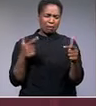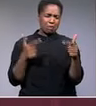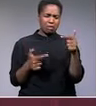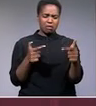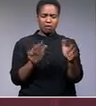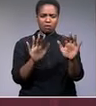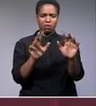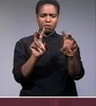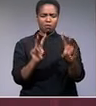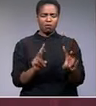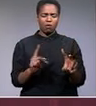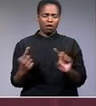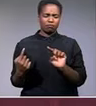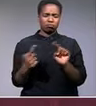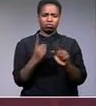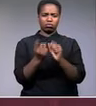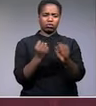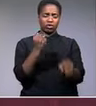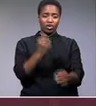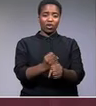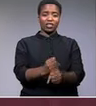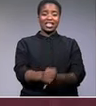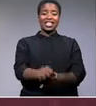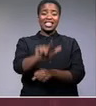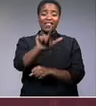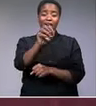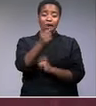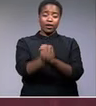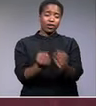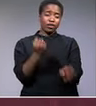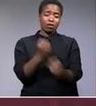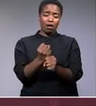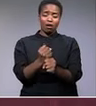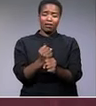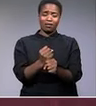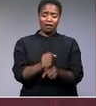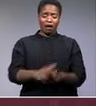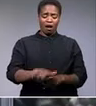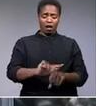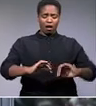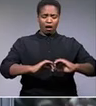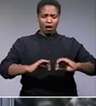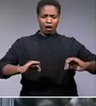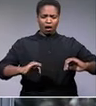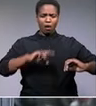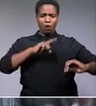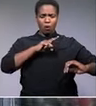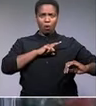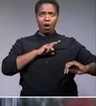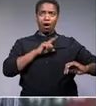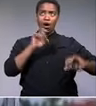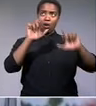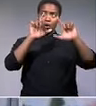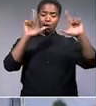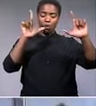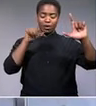to a conflict that for over 70 years has rent the land chosen by the Lord to show his face of